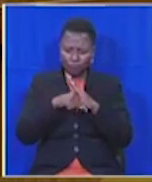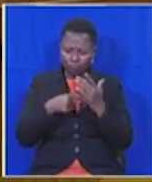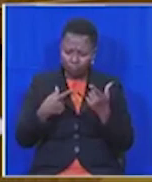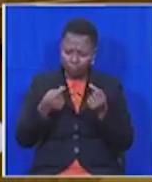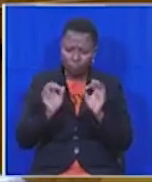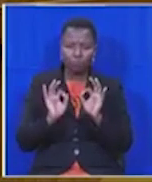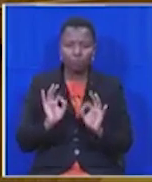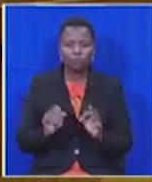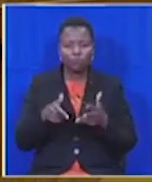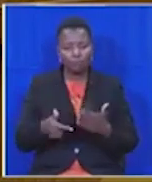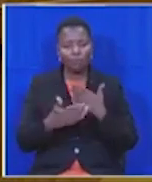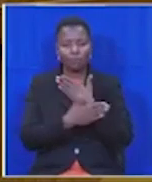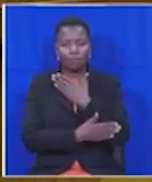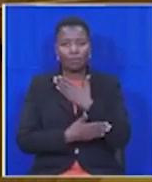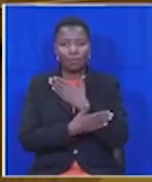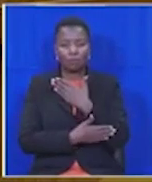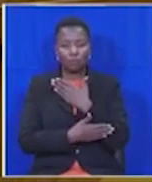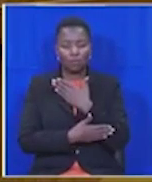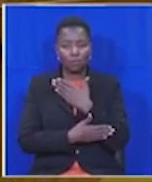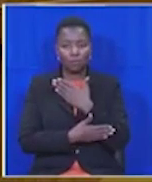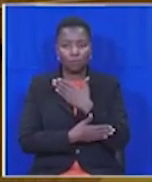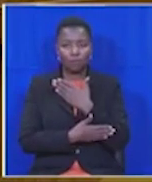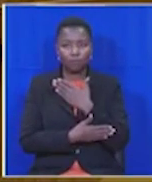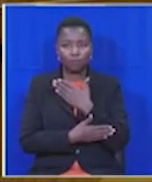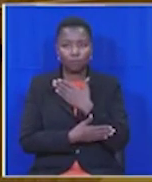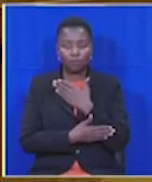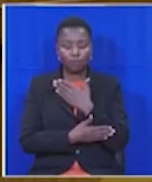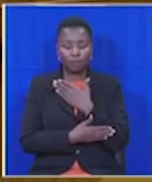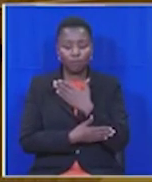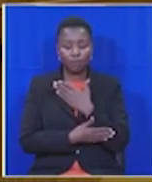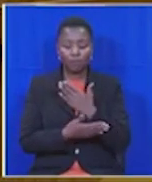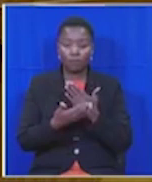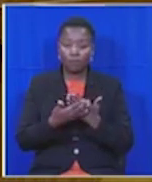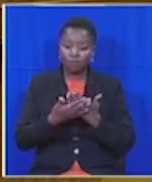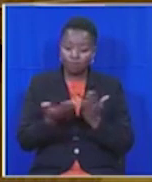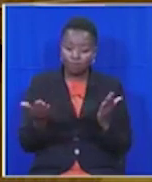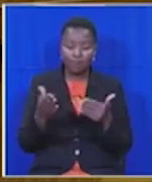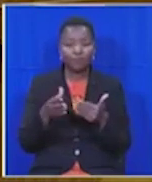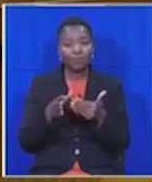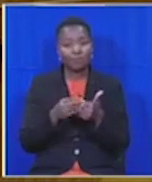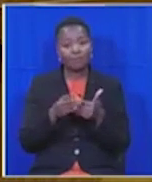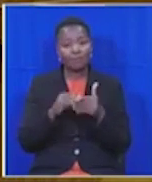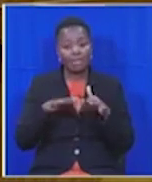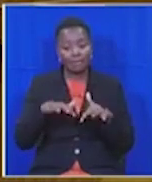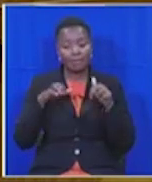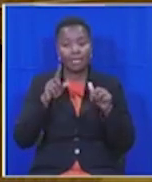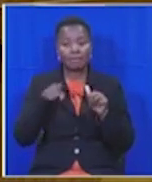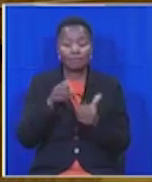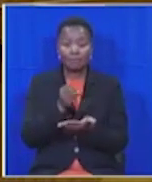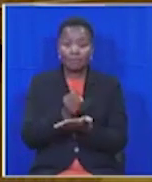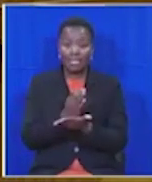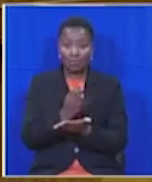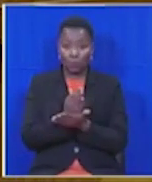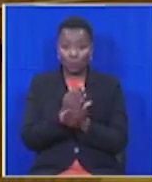country. Then we expect all members of Parliament to ensure that they respect these